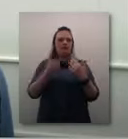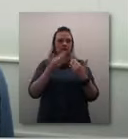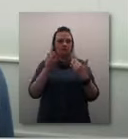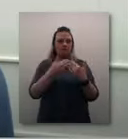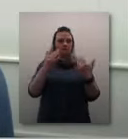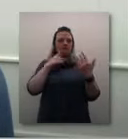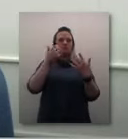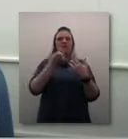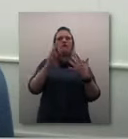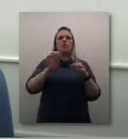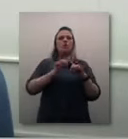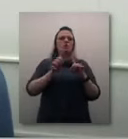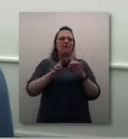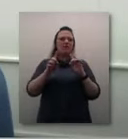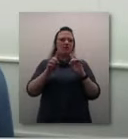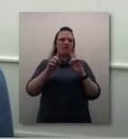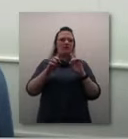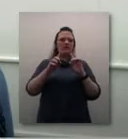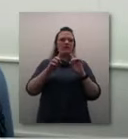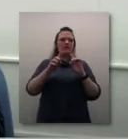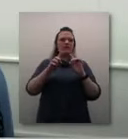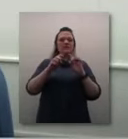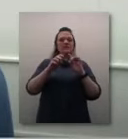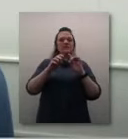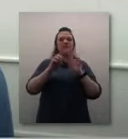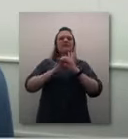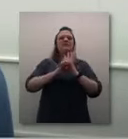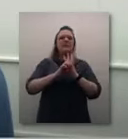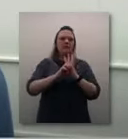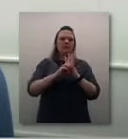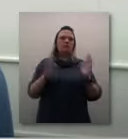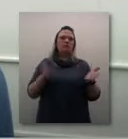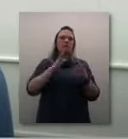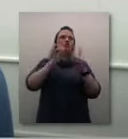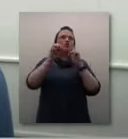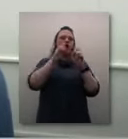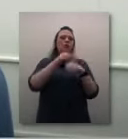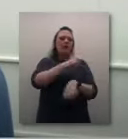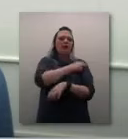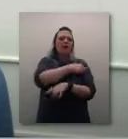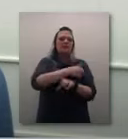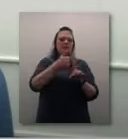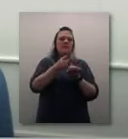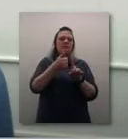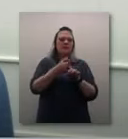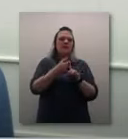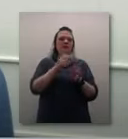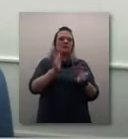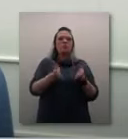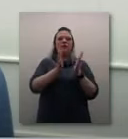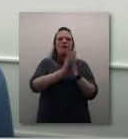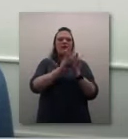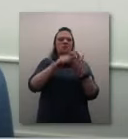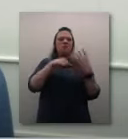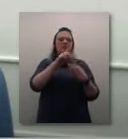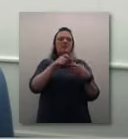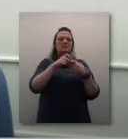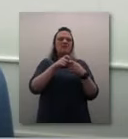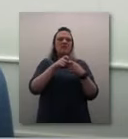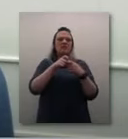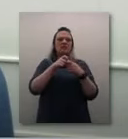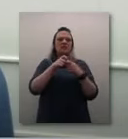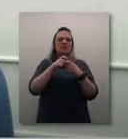different examples, but I encourage you to talk to the hospitals themselves to ask them what specific